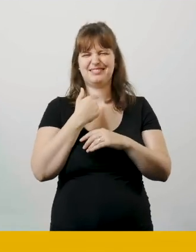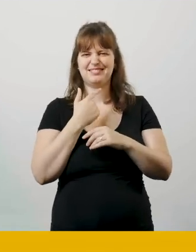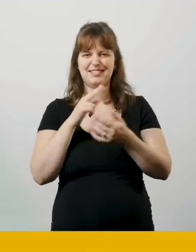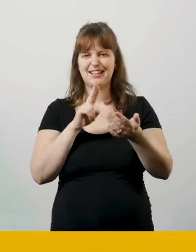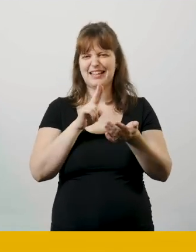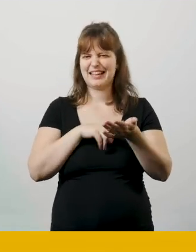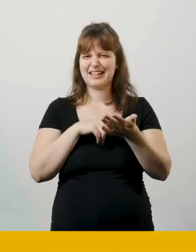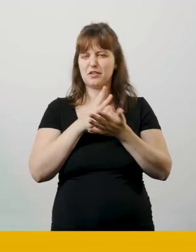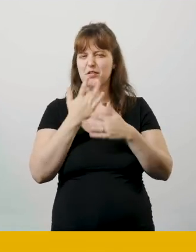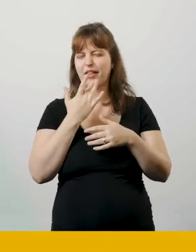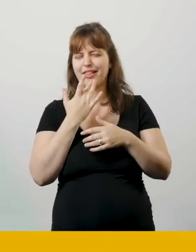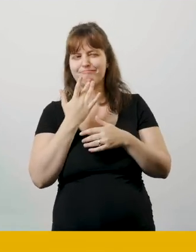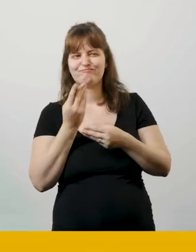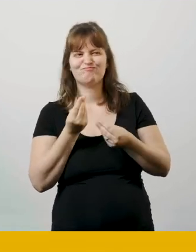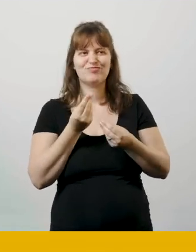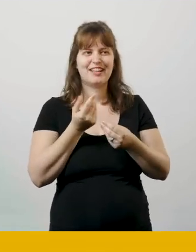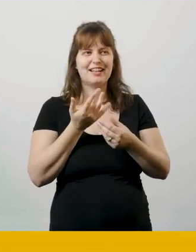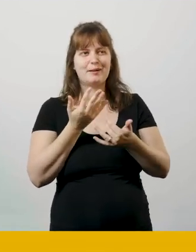wanted